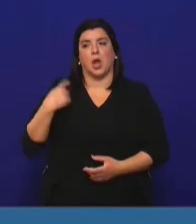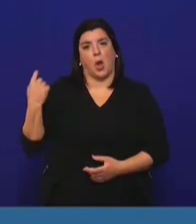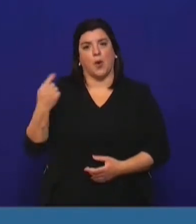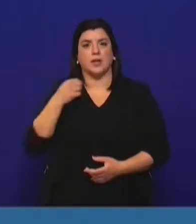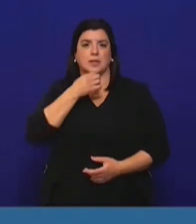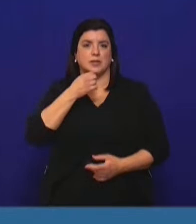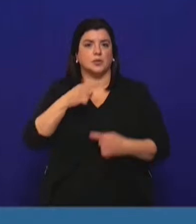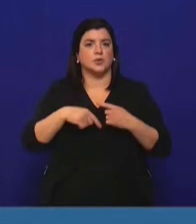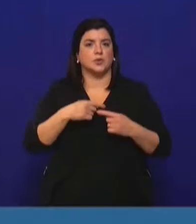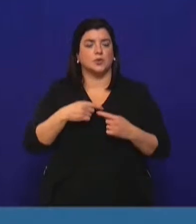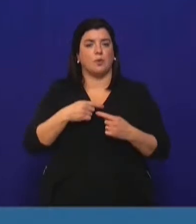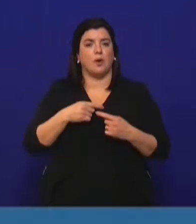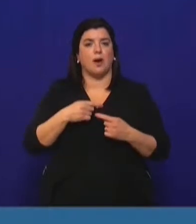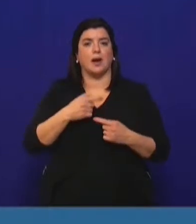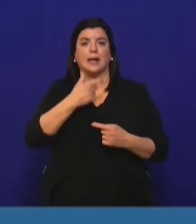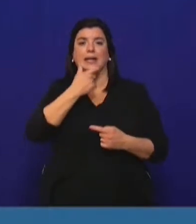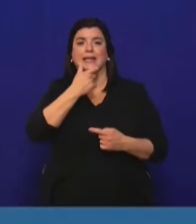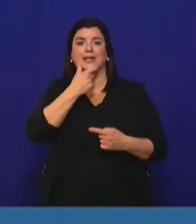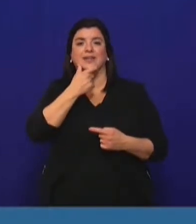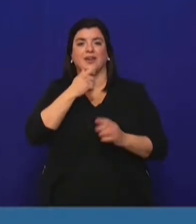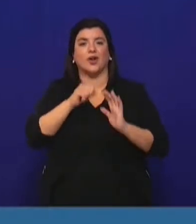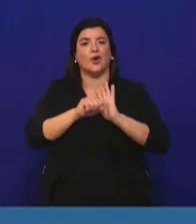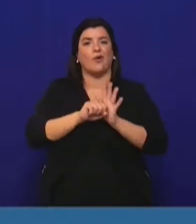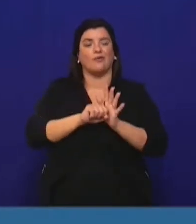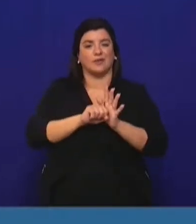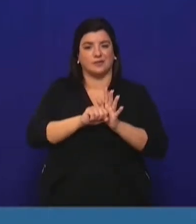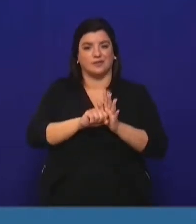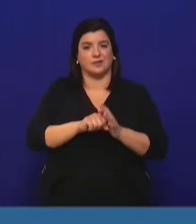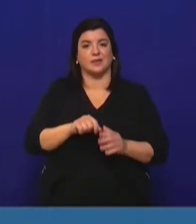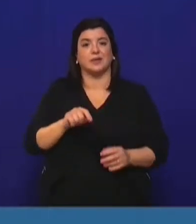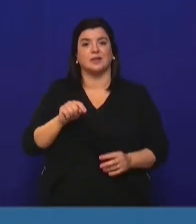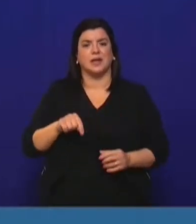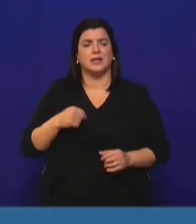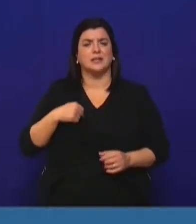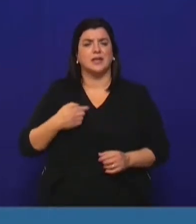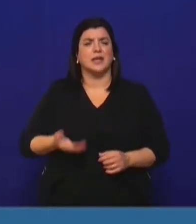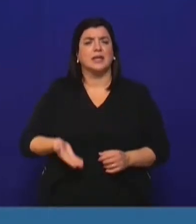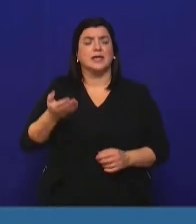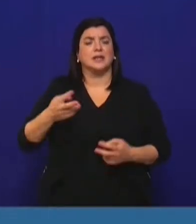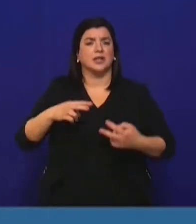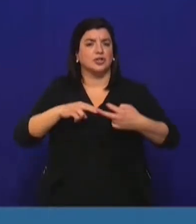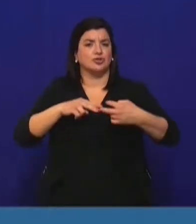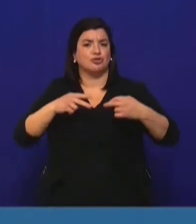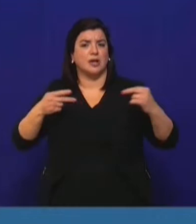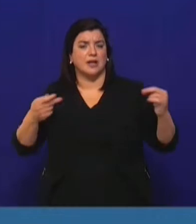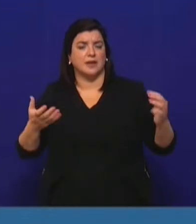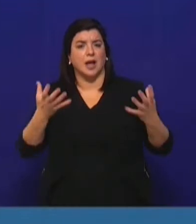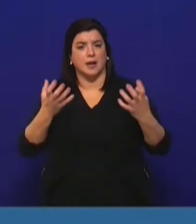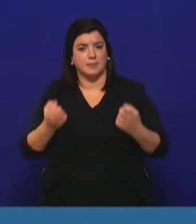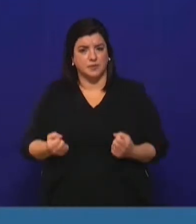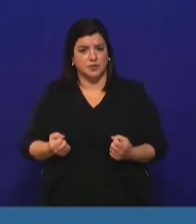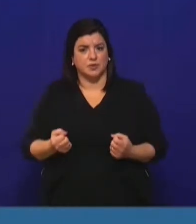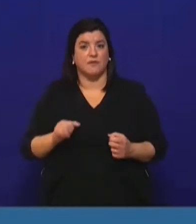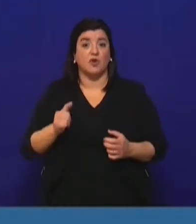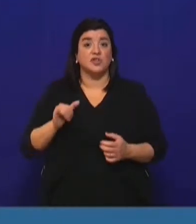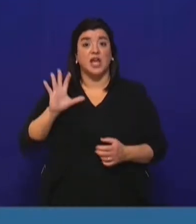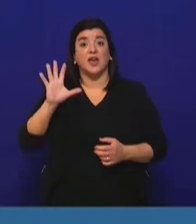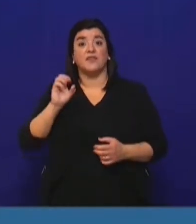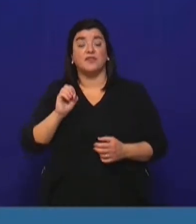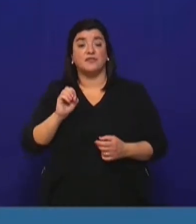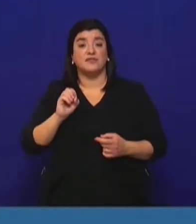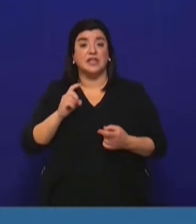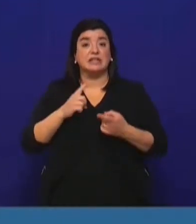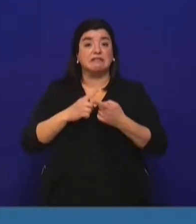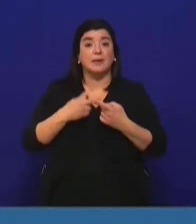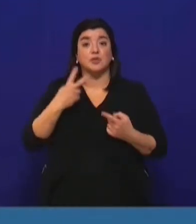din il-ġimgħa għattinna li ħatkunu qed tiżdiedu n-numru tal-genetic testing minn 50 forsi tirdupjaħ. Hemm